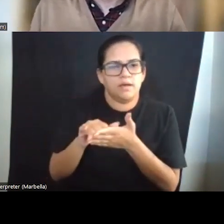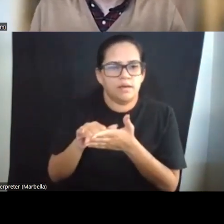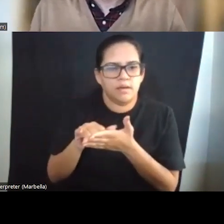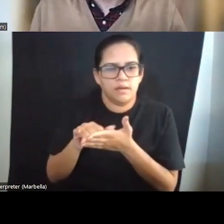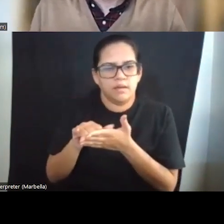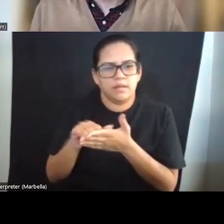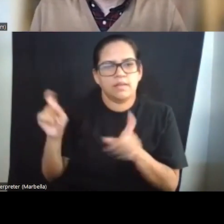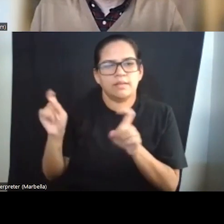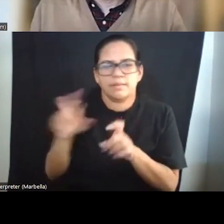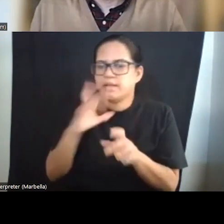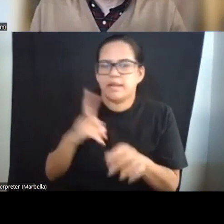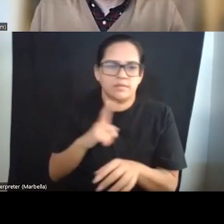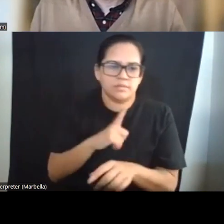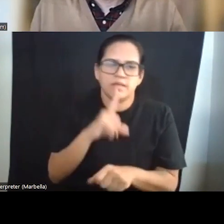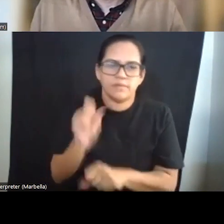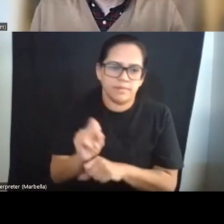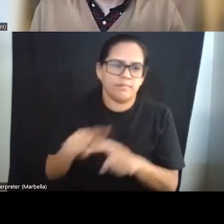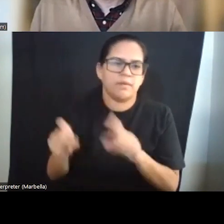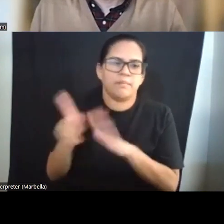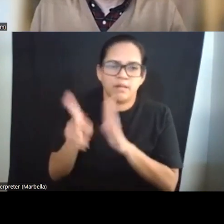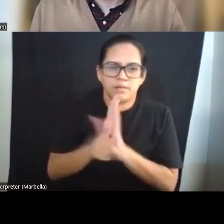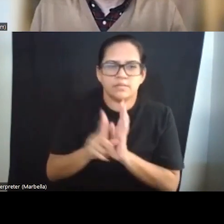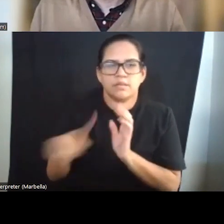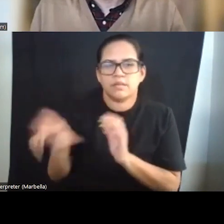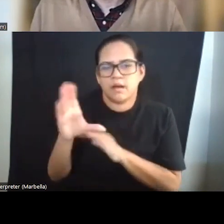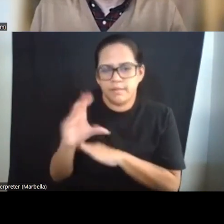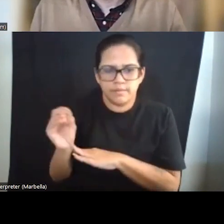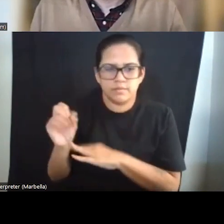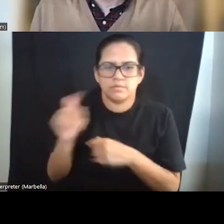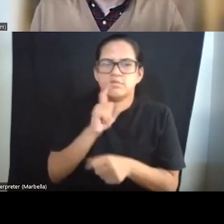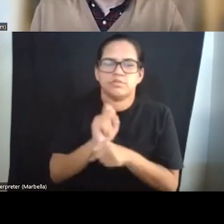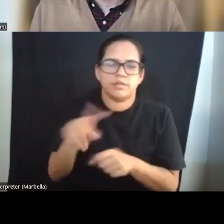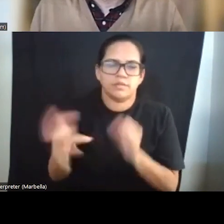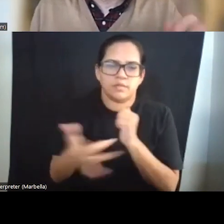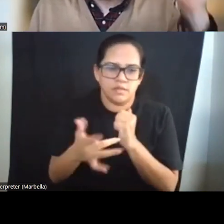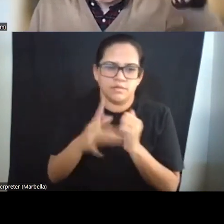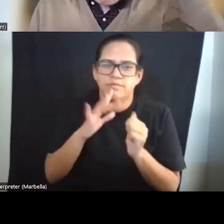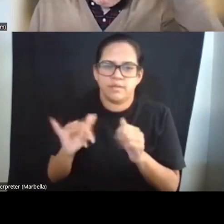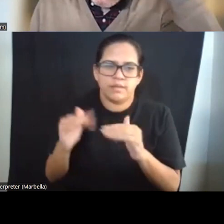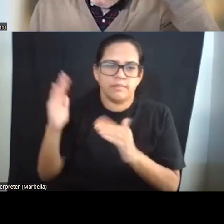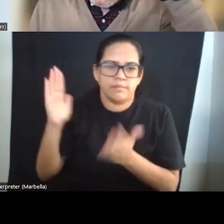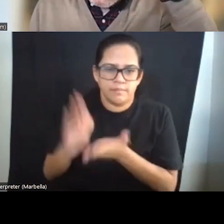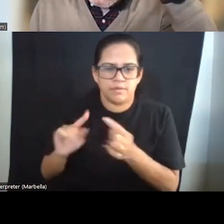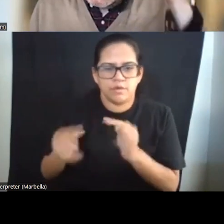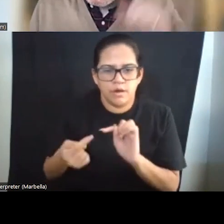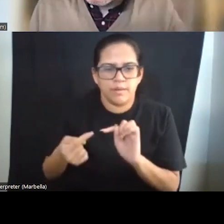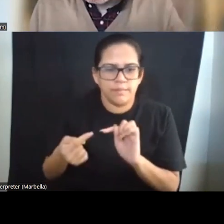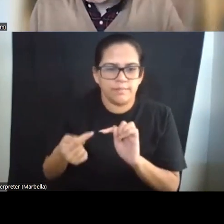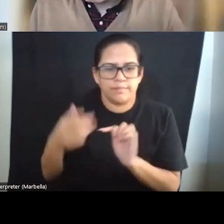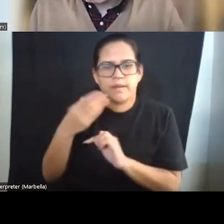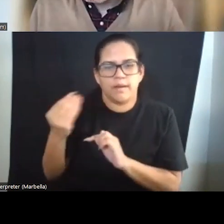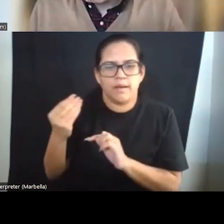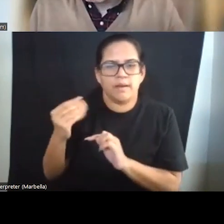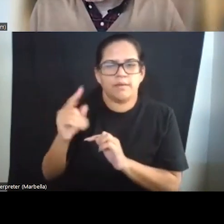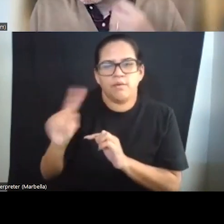There needs to be legislation, definitely, but there needs to be policy within these companies to ensure that these technologies really like minimize harm and are really only